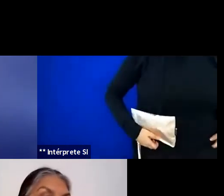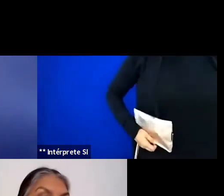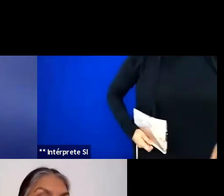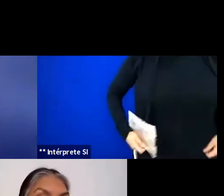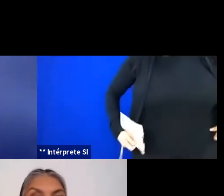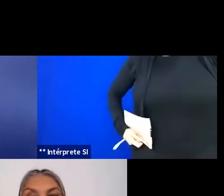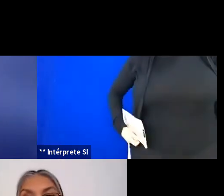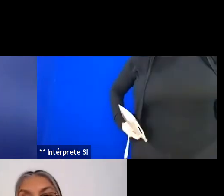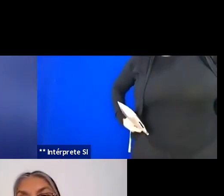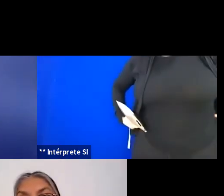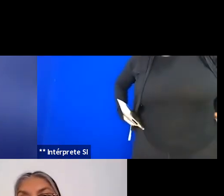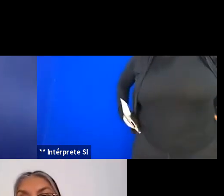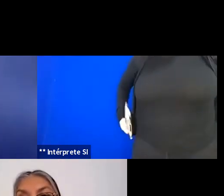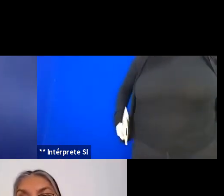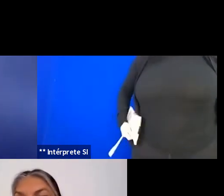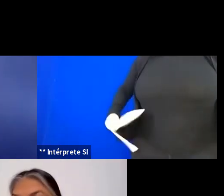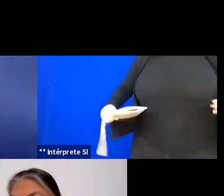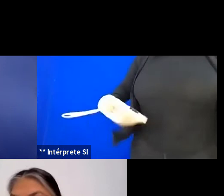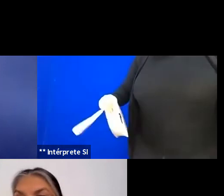start?